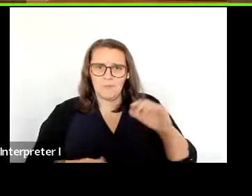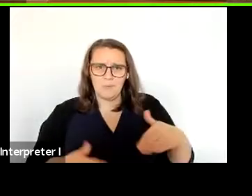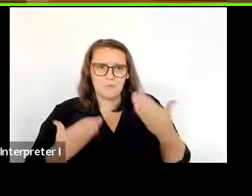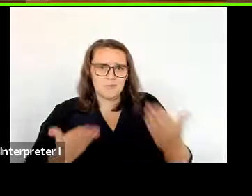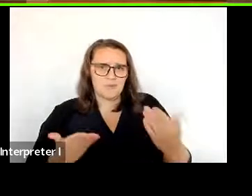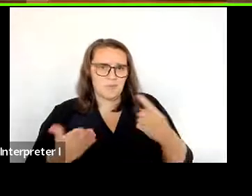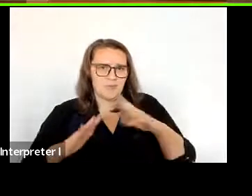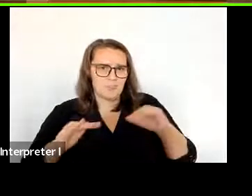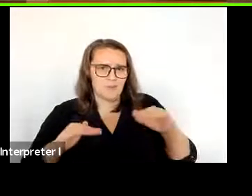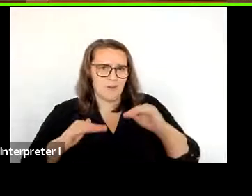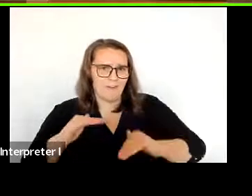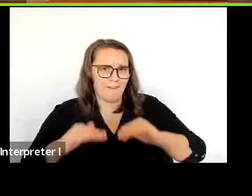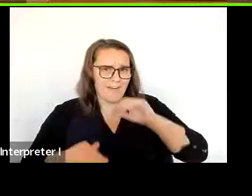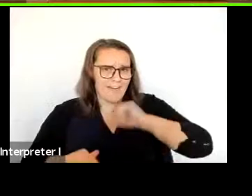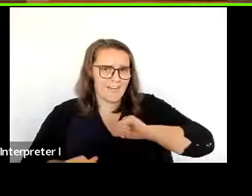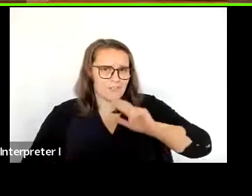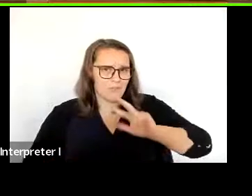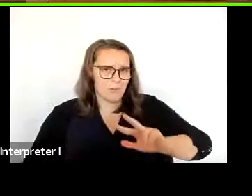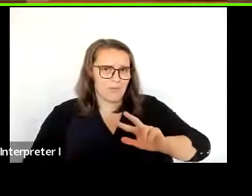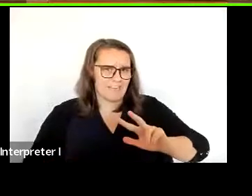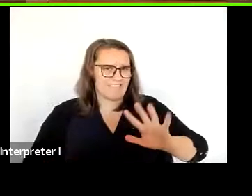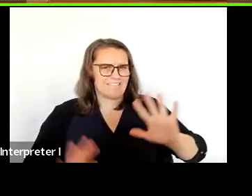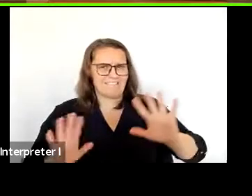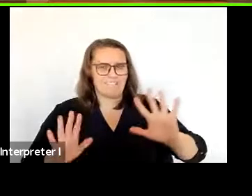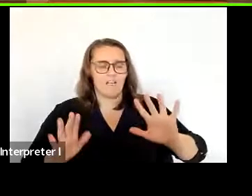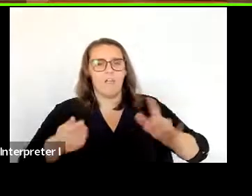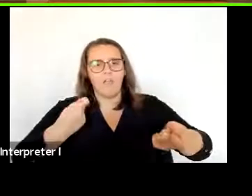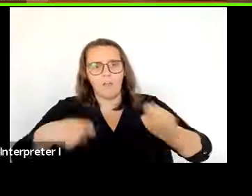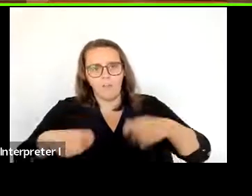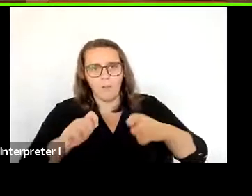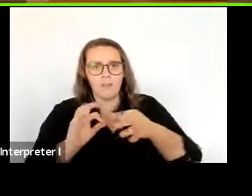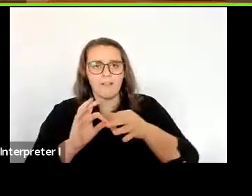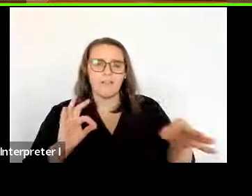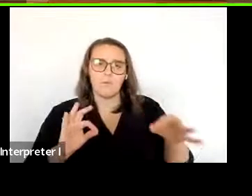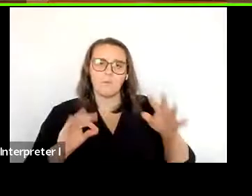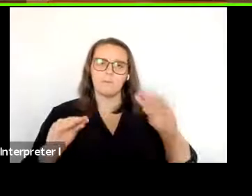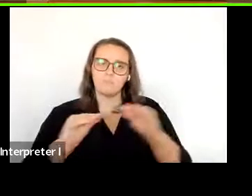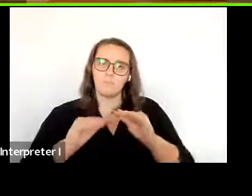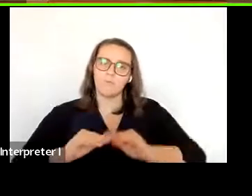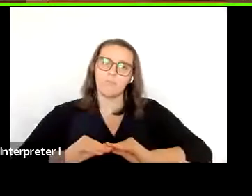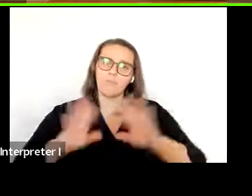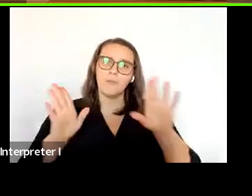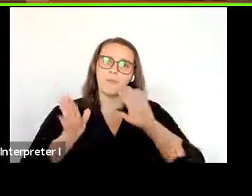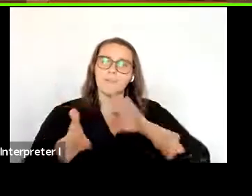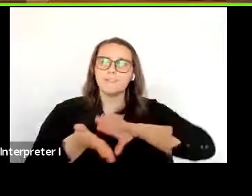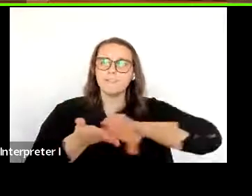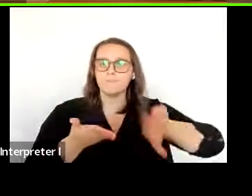Instead, the committee inserts language in its place that would exempt business